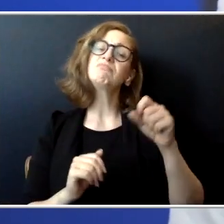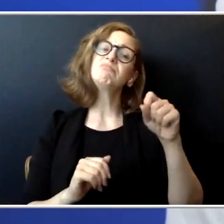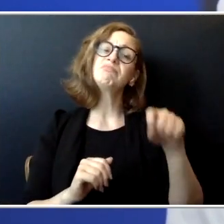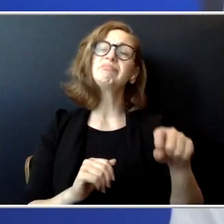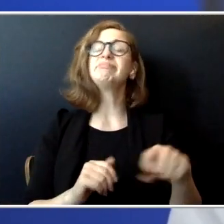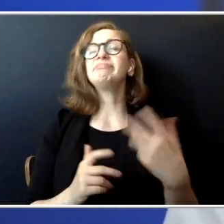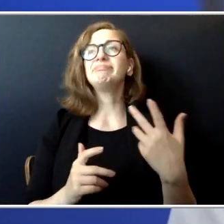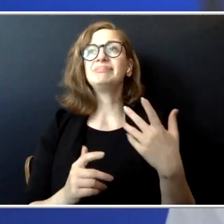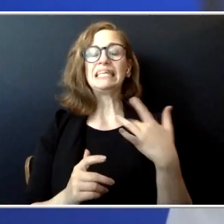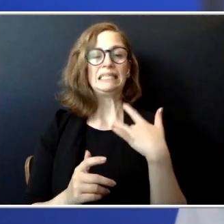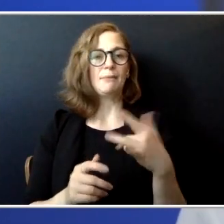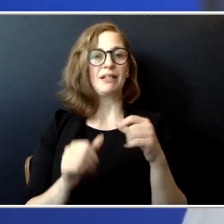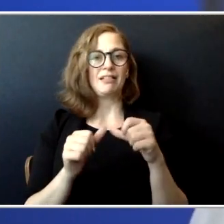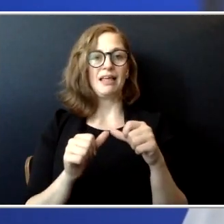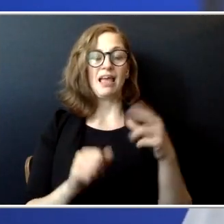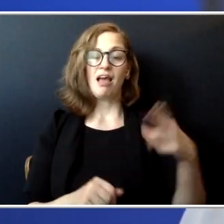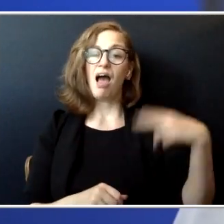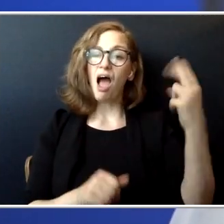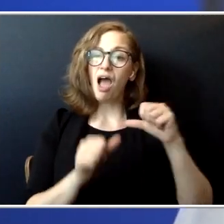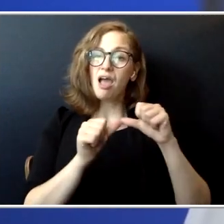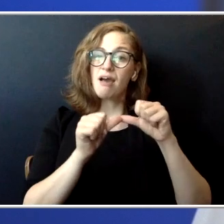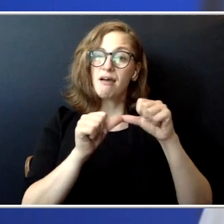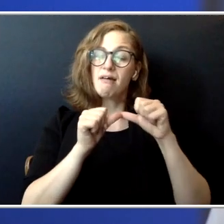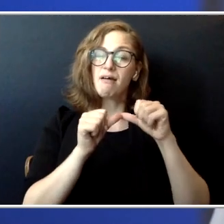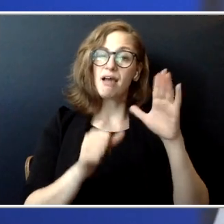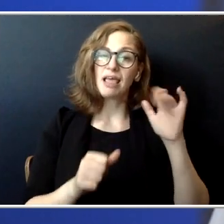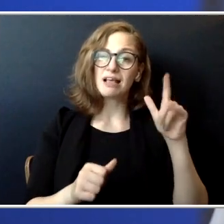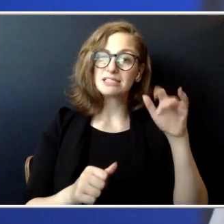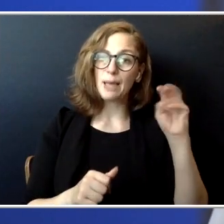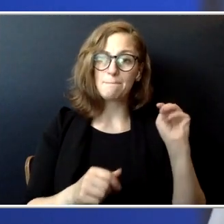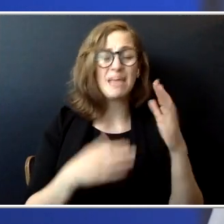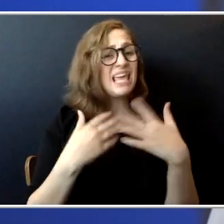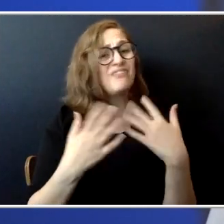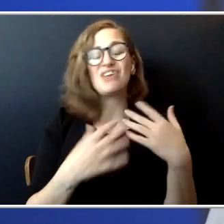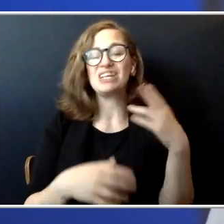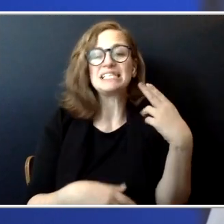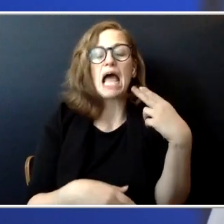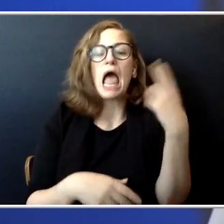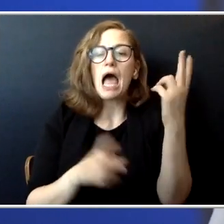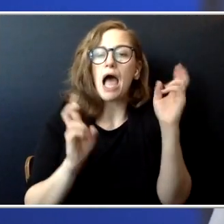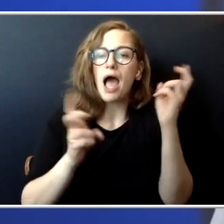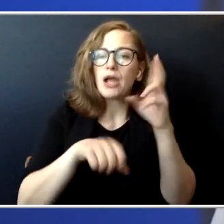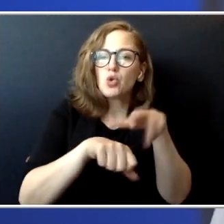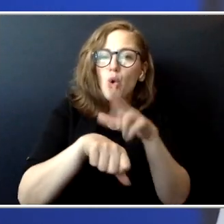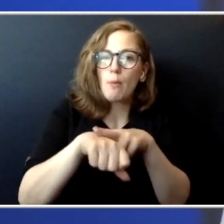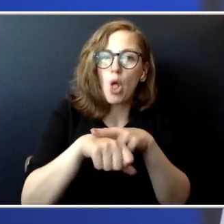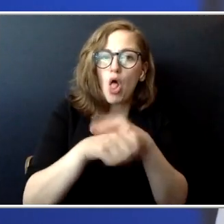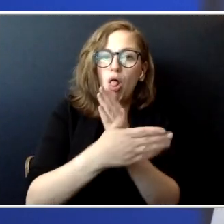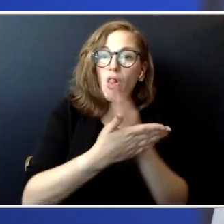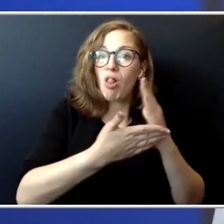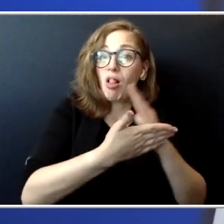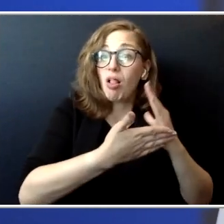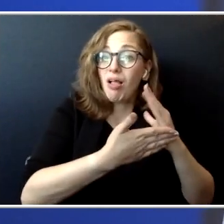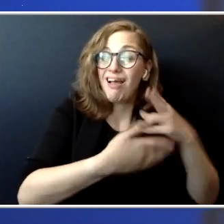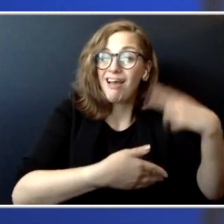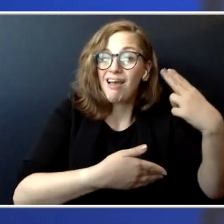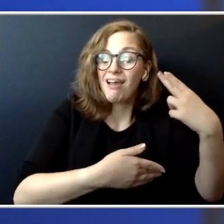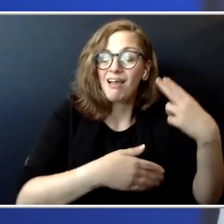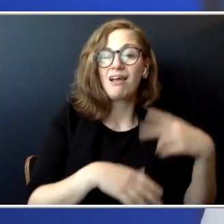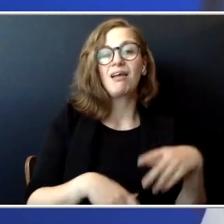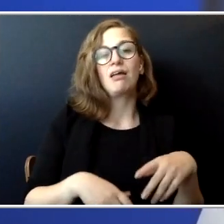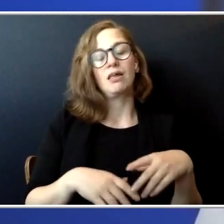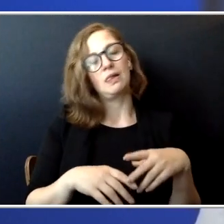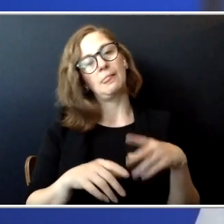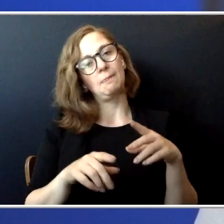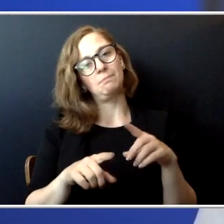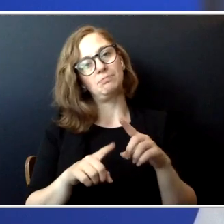stays on the higher end of our normal range. But classic primary hyperparathyroidism is when you have a high calcium and then you also